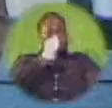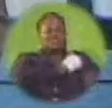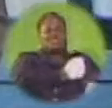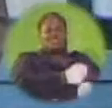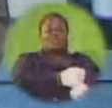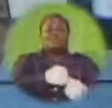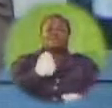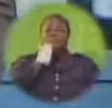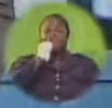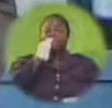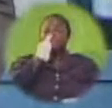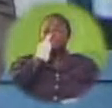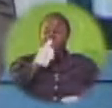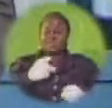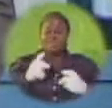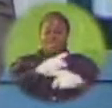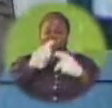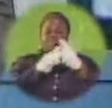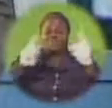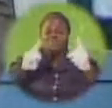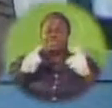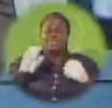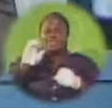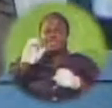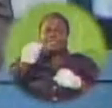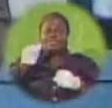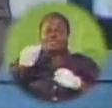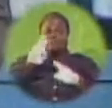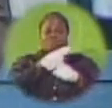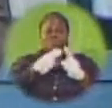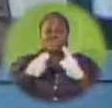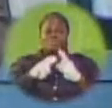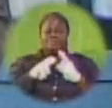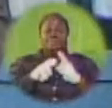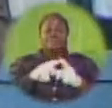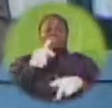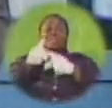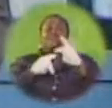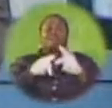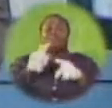sector ties between Canada and the region. This visit will be